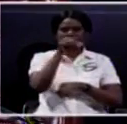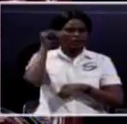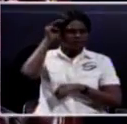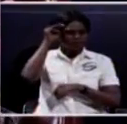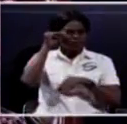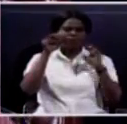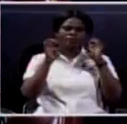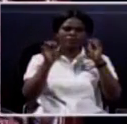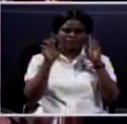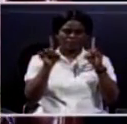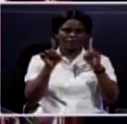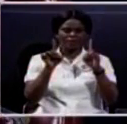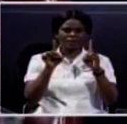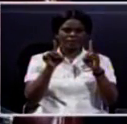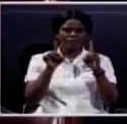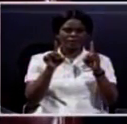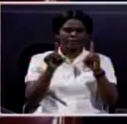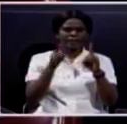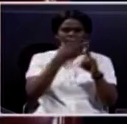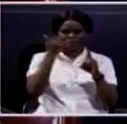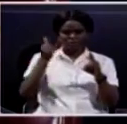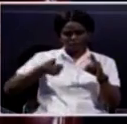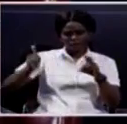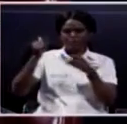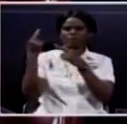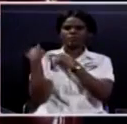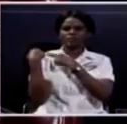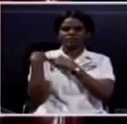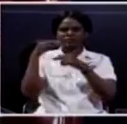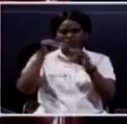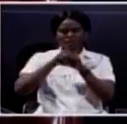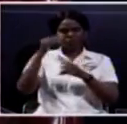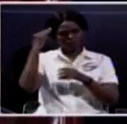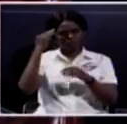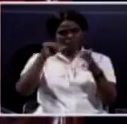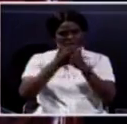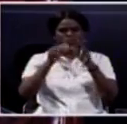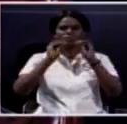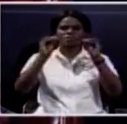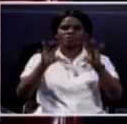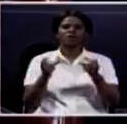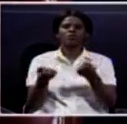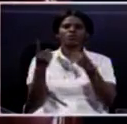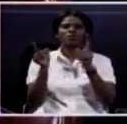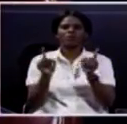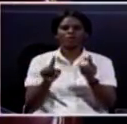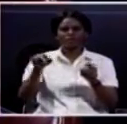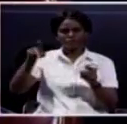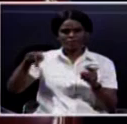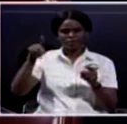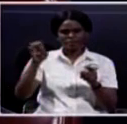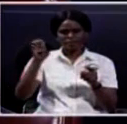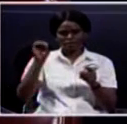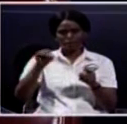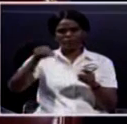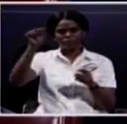of General Education shouldn't have any responsibility in determining where the teacher should go. It's the PO Northern Province,